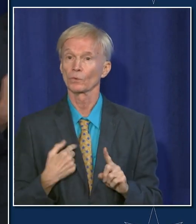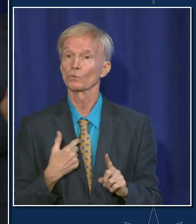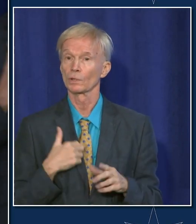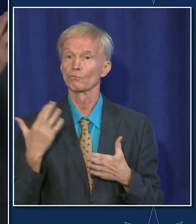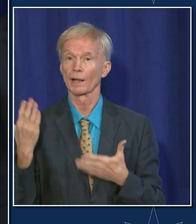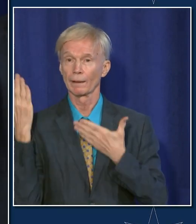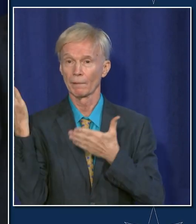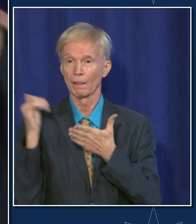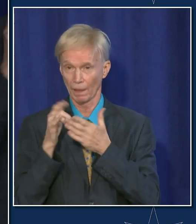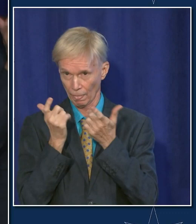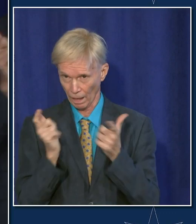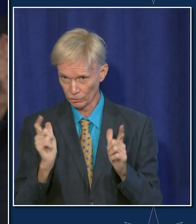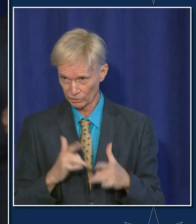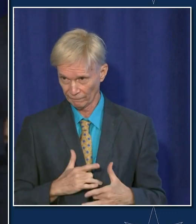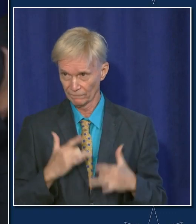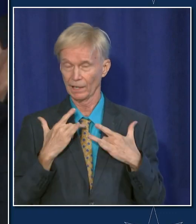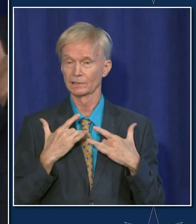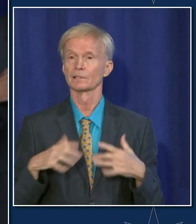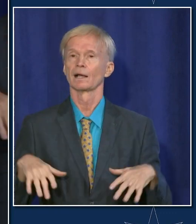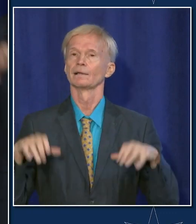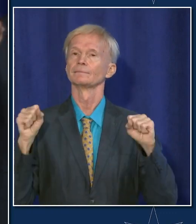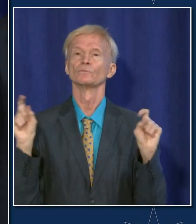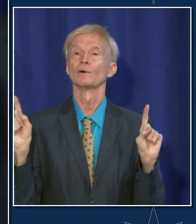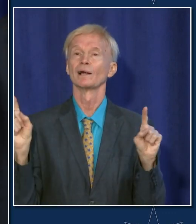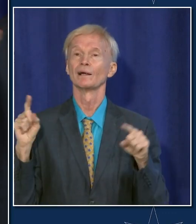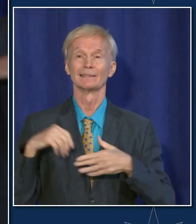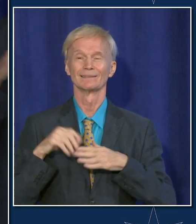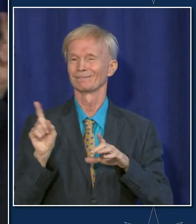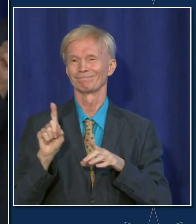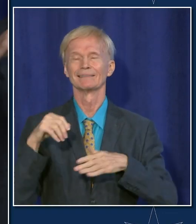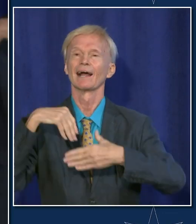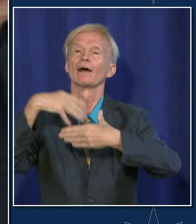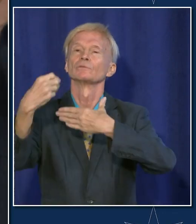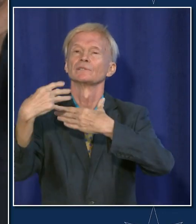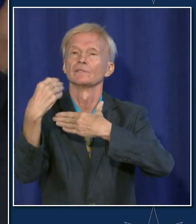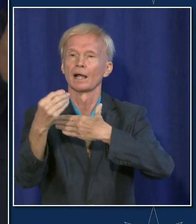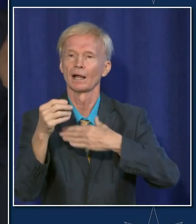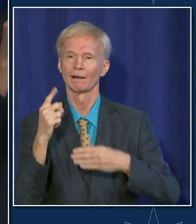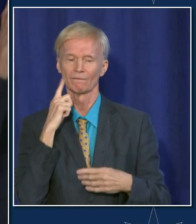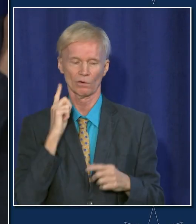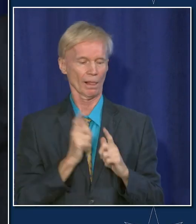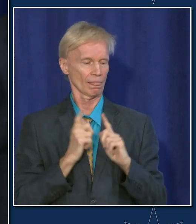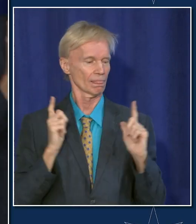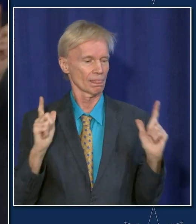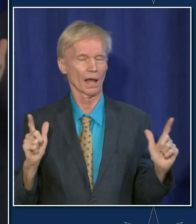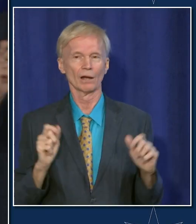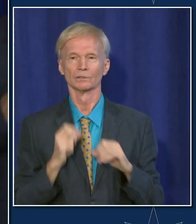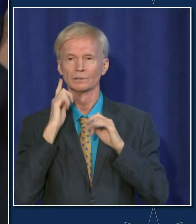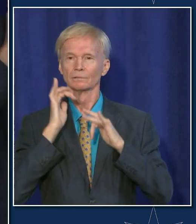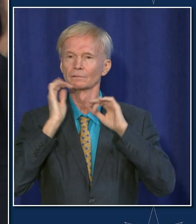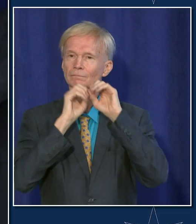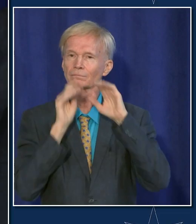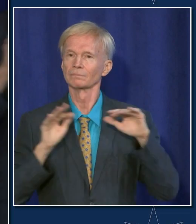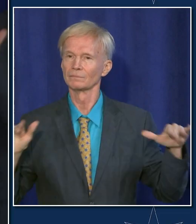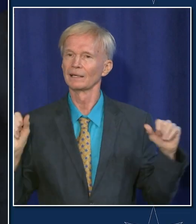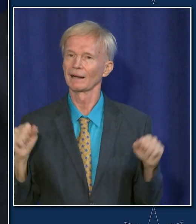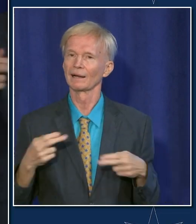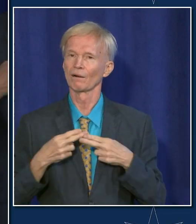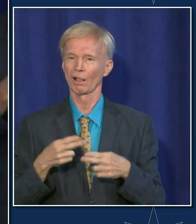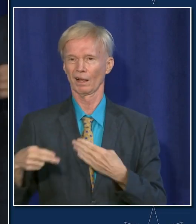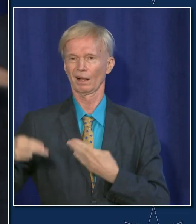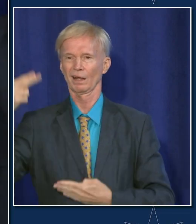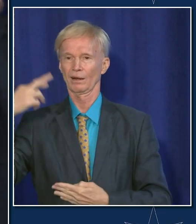recommend that large events be held outdoors, particularly while any of our local epidemiologic measures are insubstantial or high